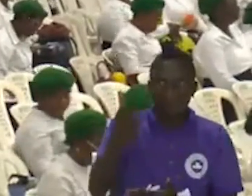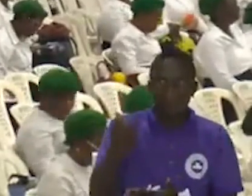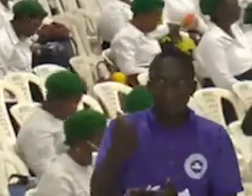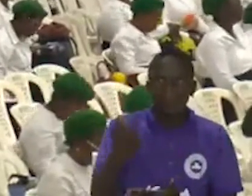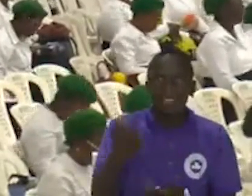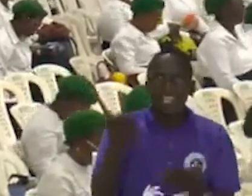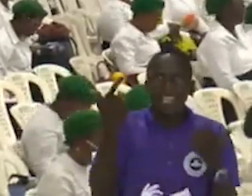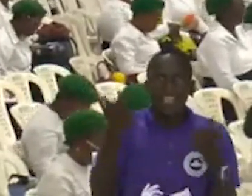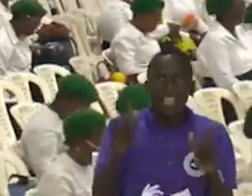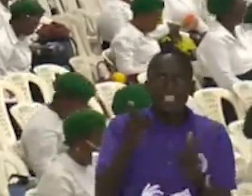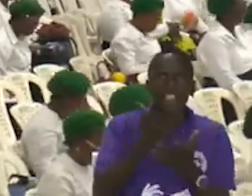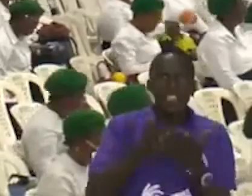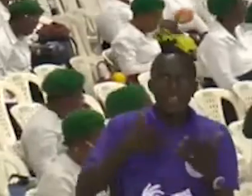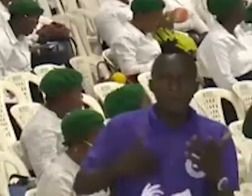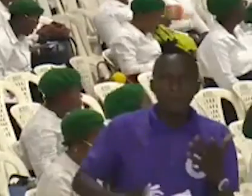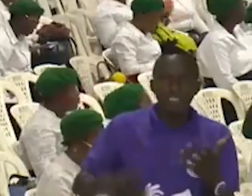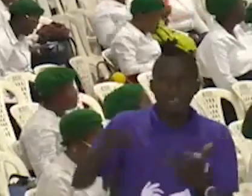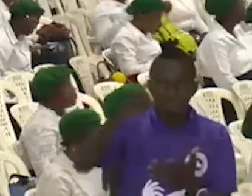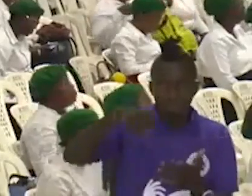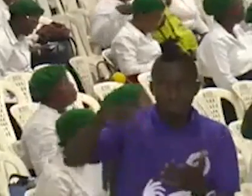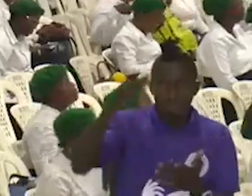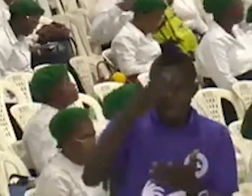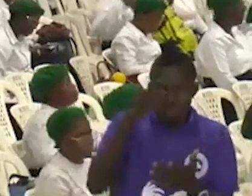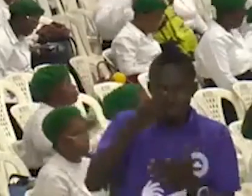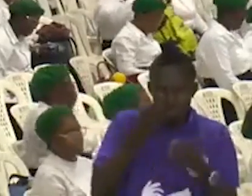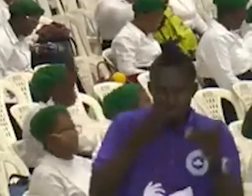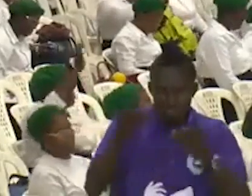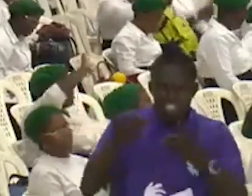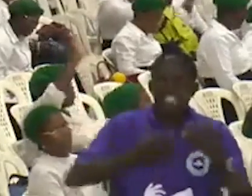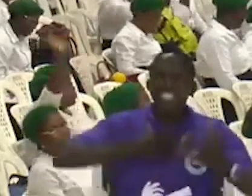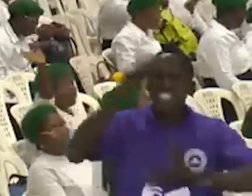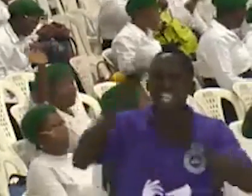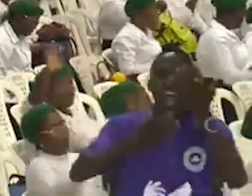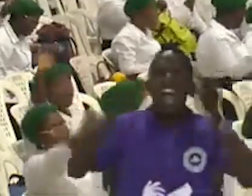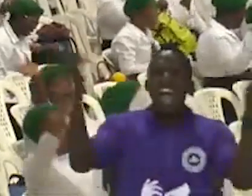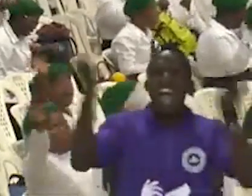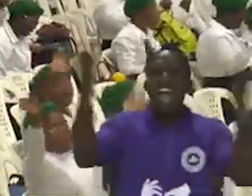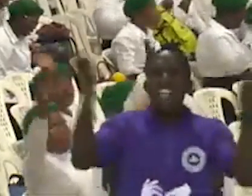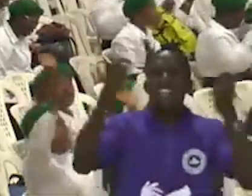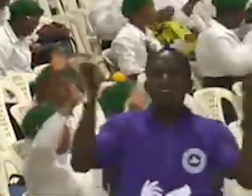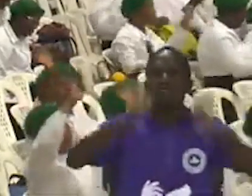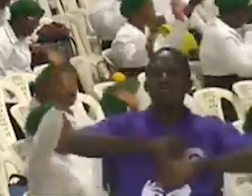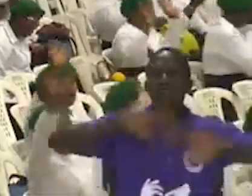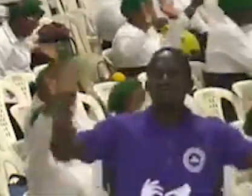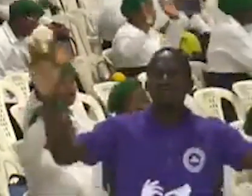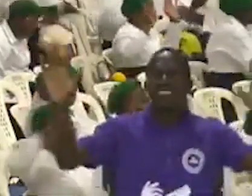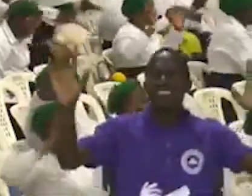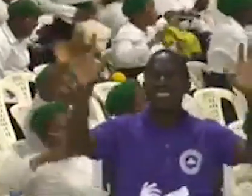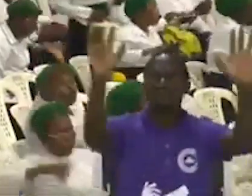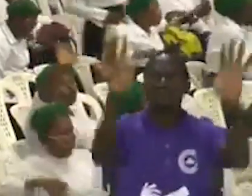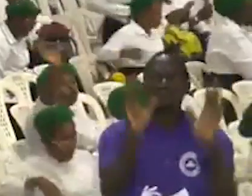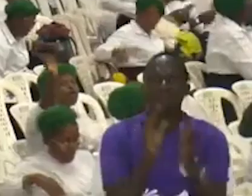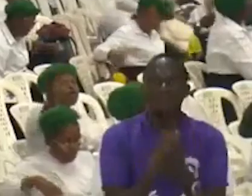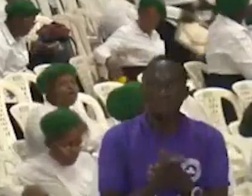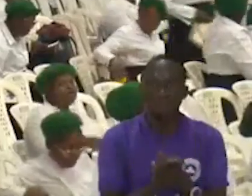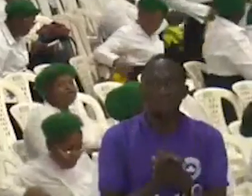Let somebody who knows he or she is dominating shout it, dominating, hallelujah.